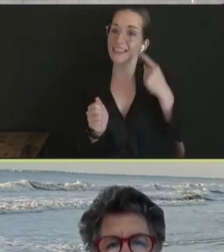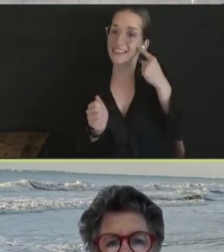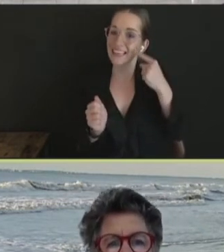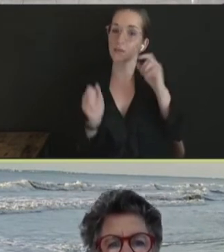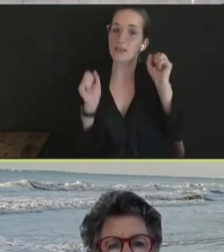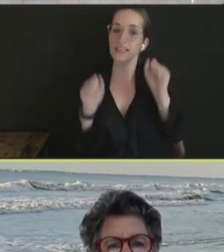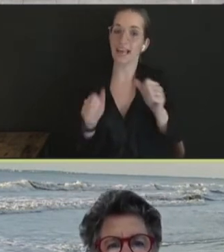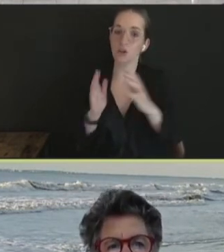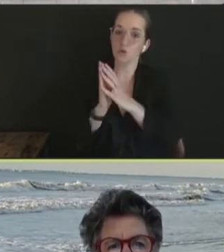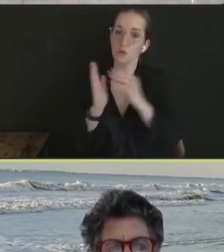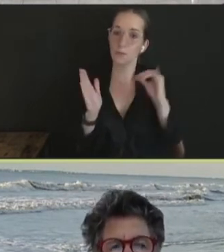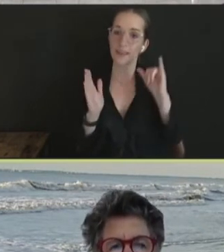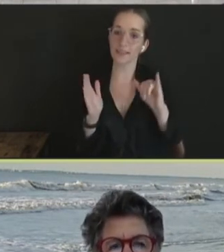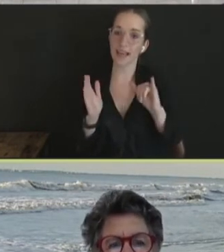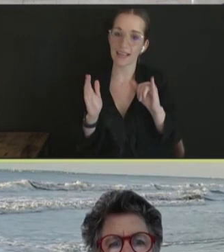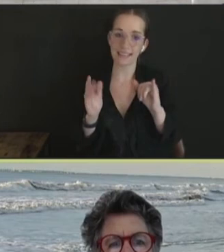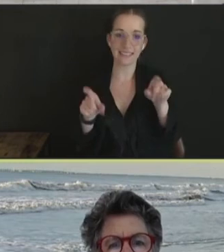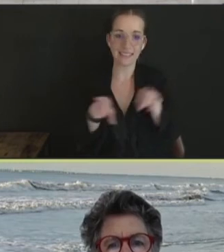Next slide.